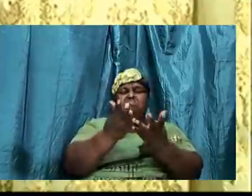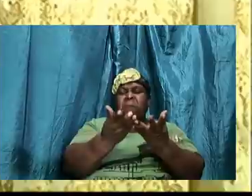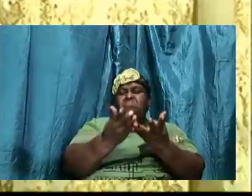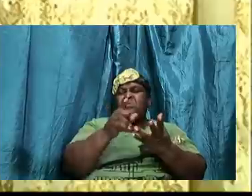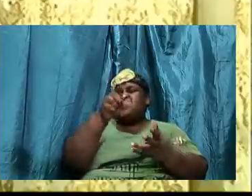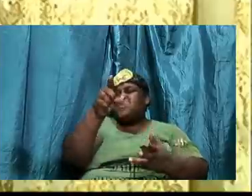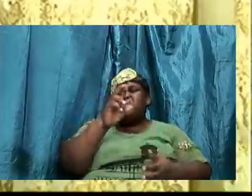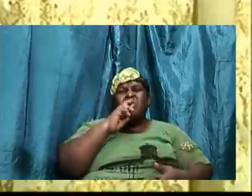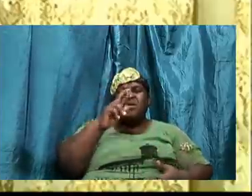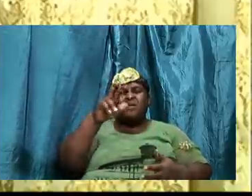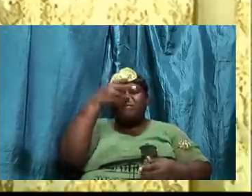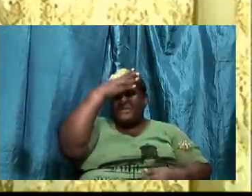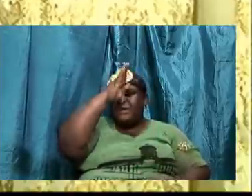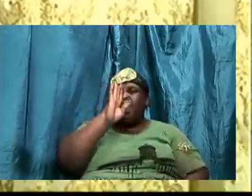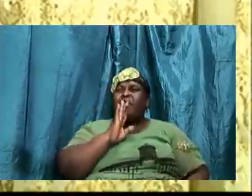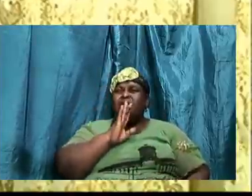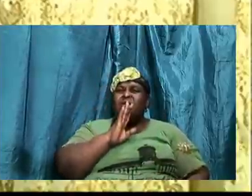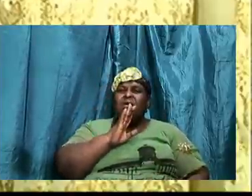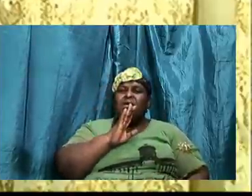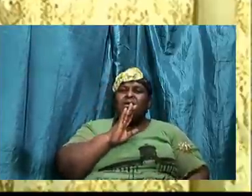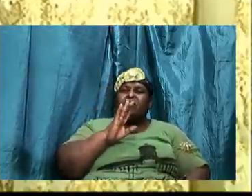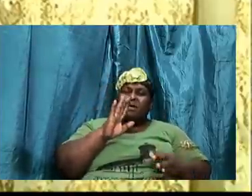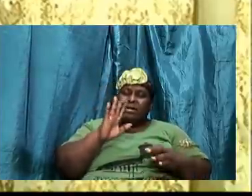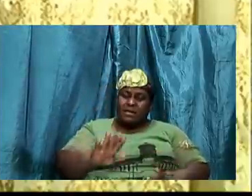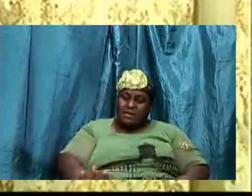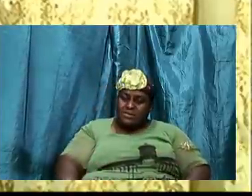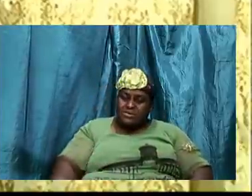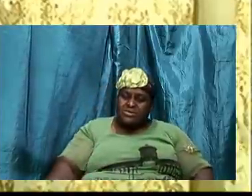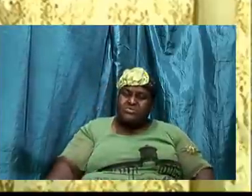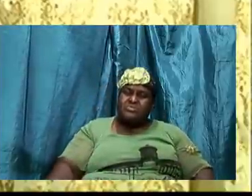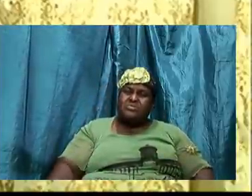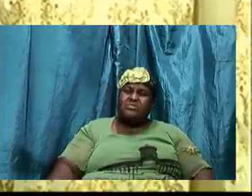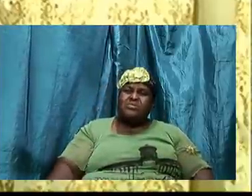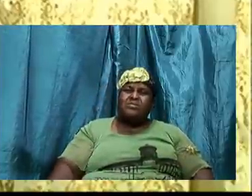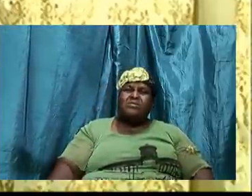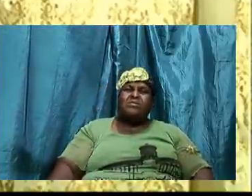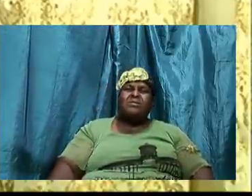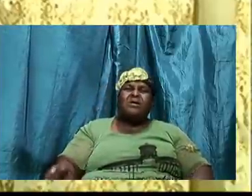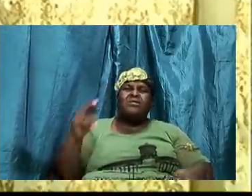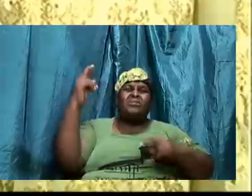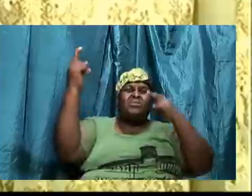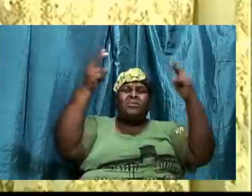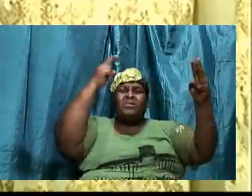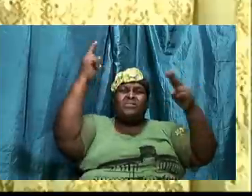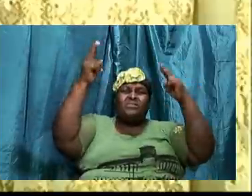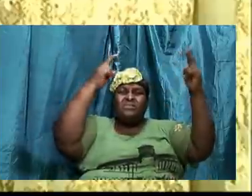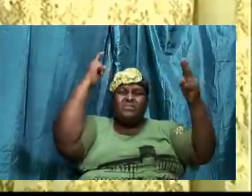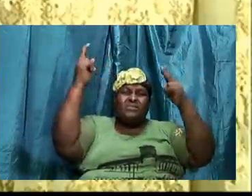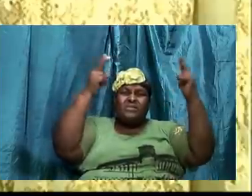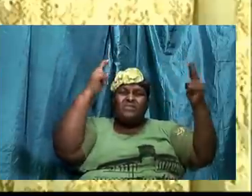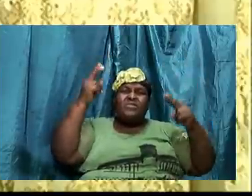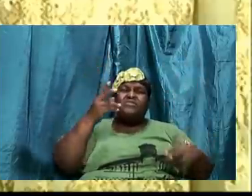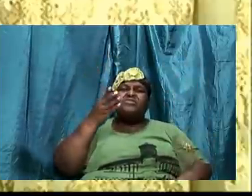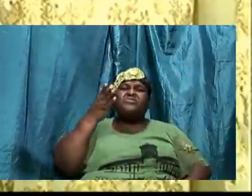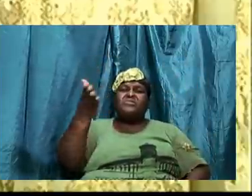God, little children, and have overcome them.